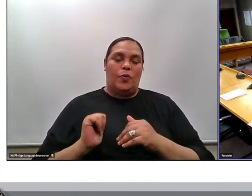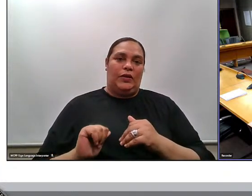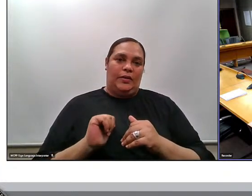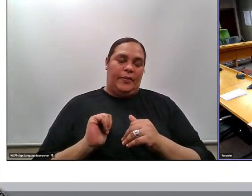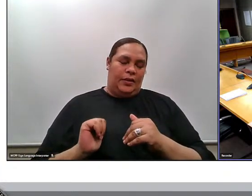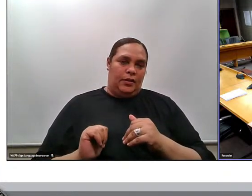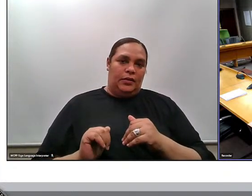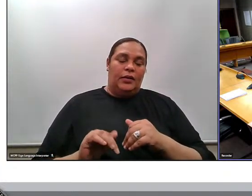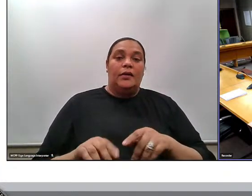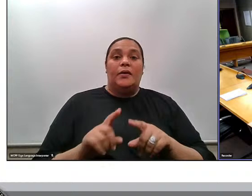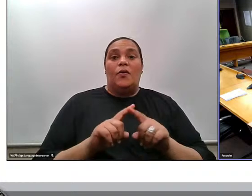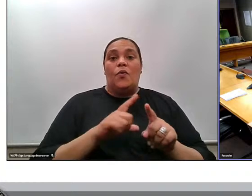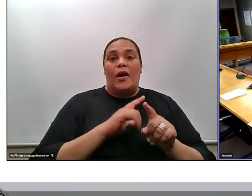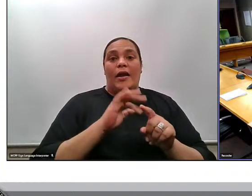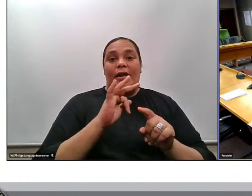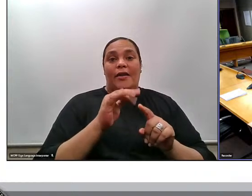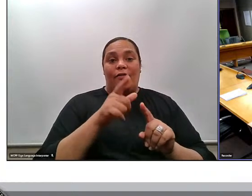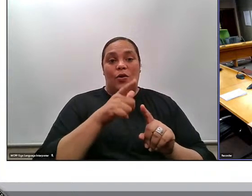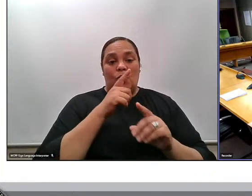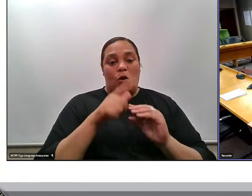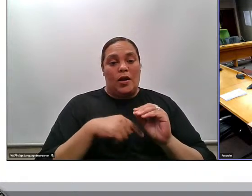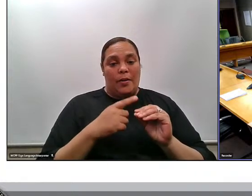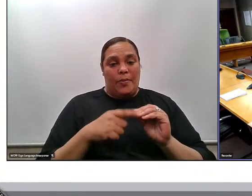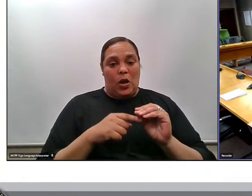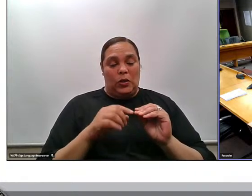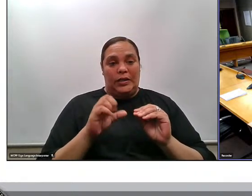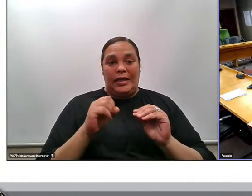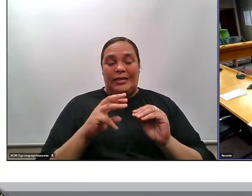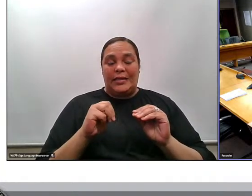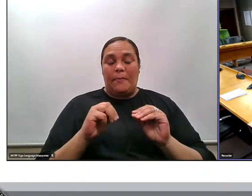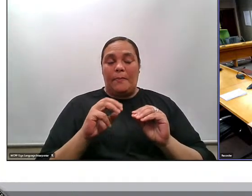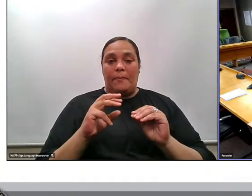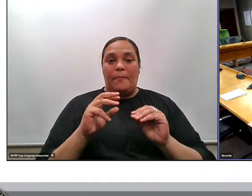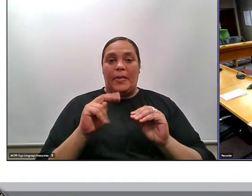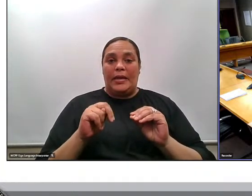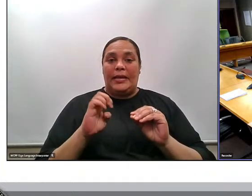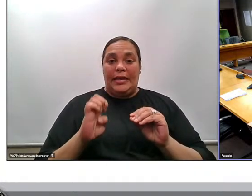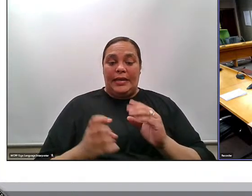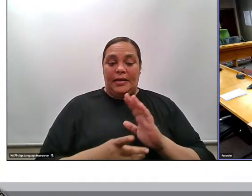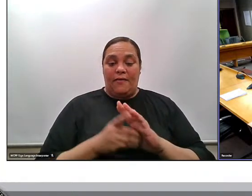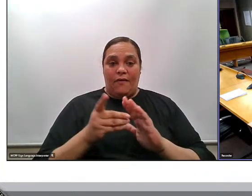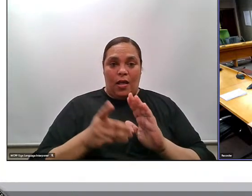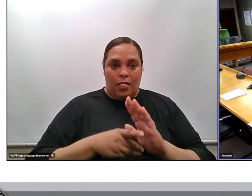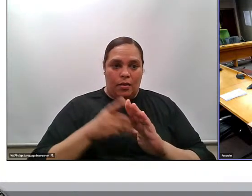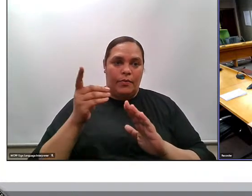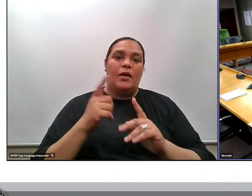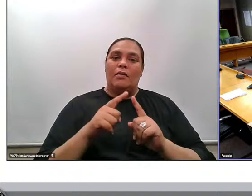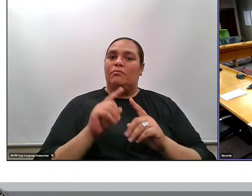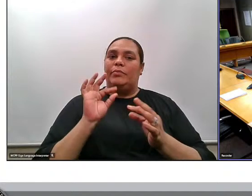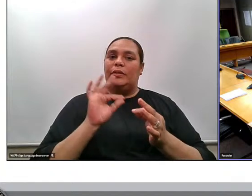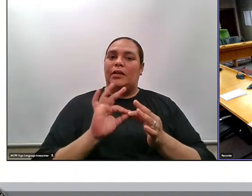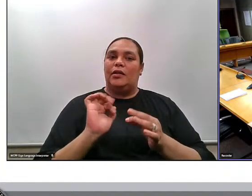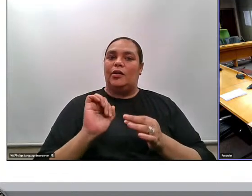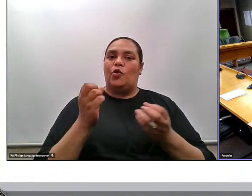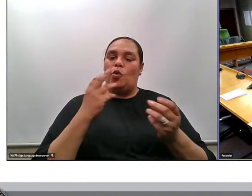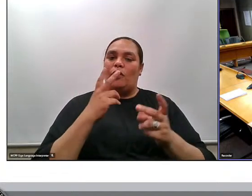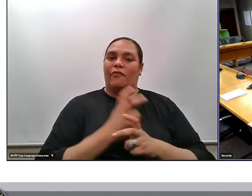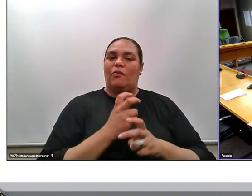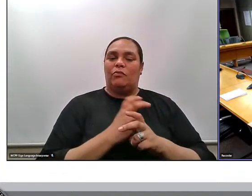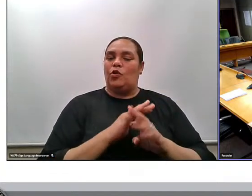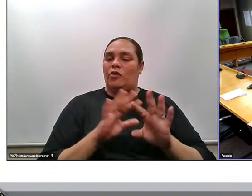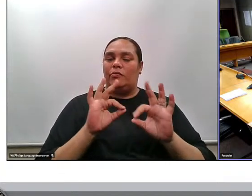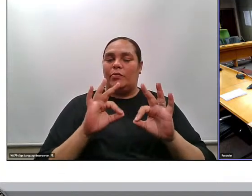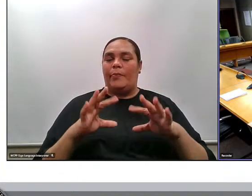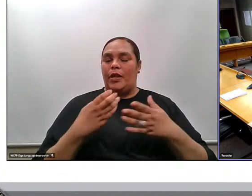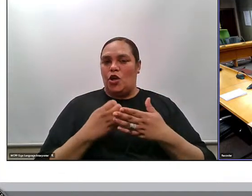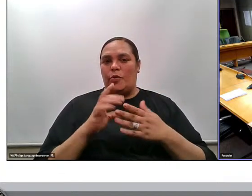municipalities. Because if one talks about SMME development, particularly the informal economy, that's where you find